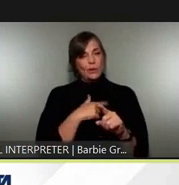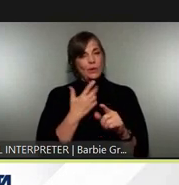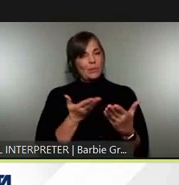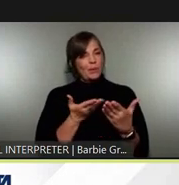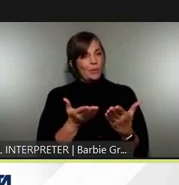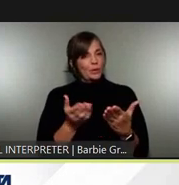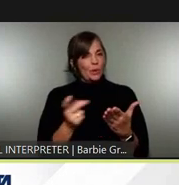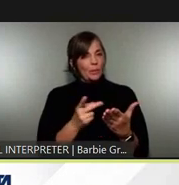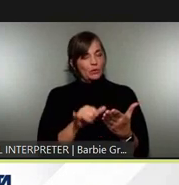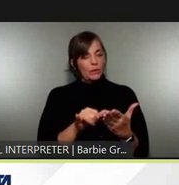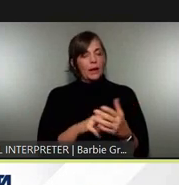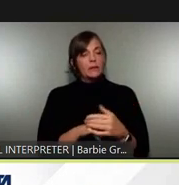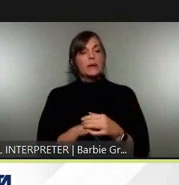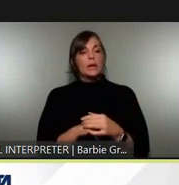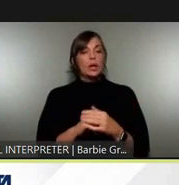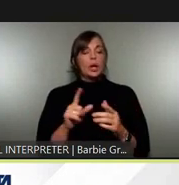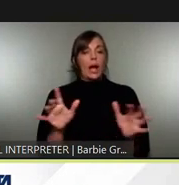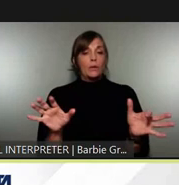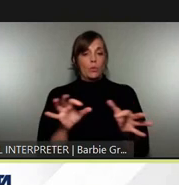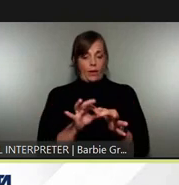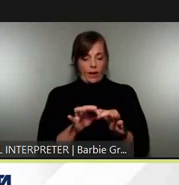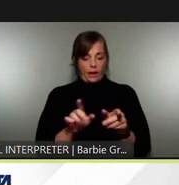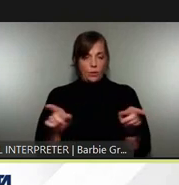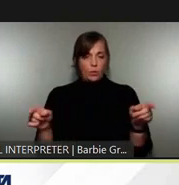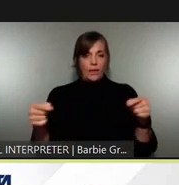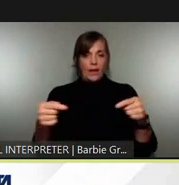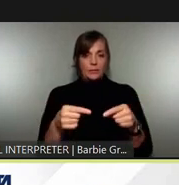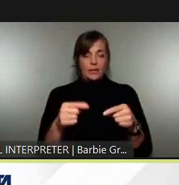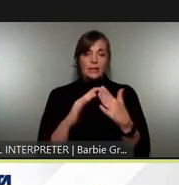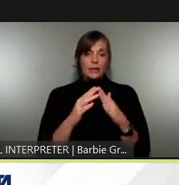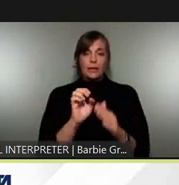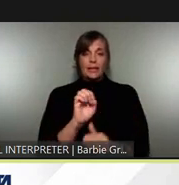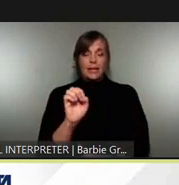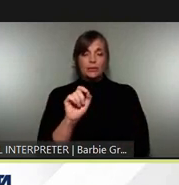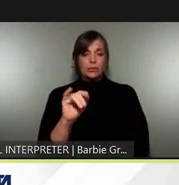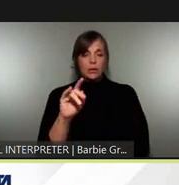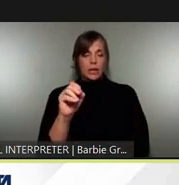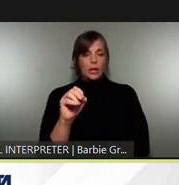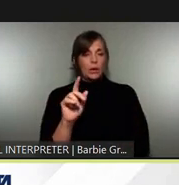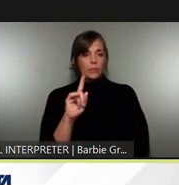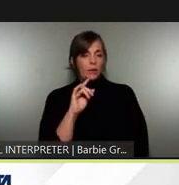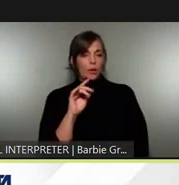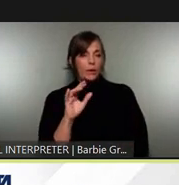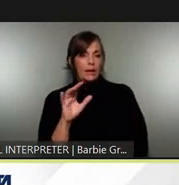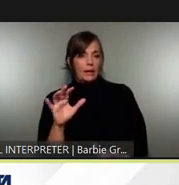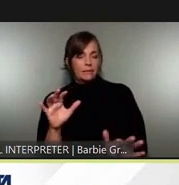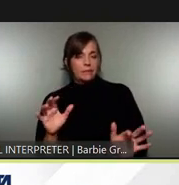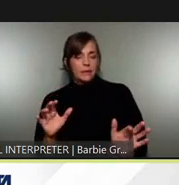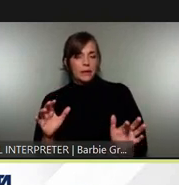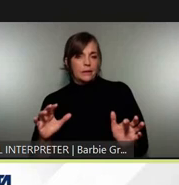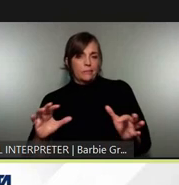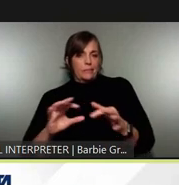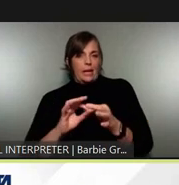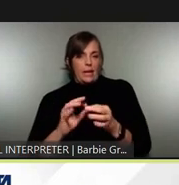routes. And where they come together, and in downtown East Toledo, looking to consolidate that a little bit more, and where they cross the